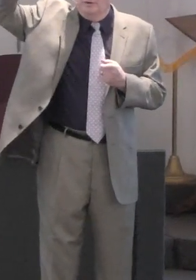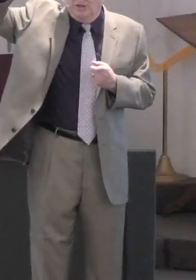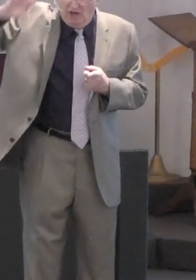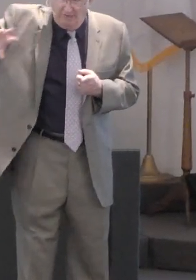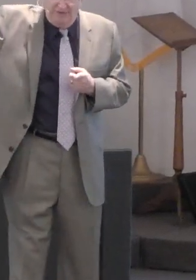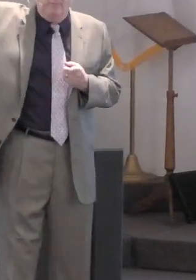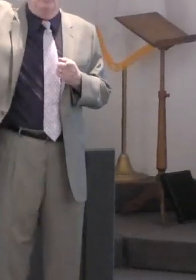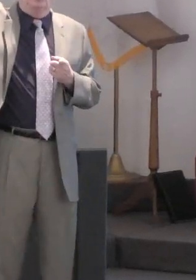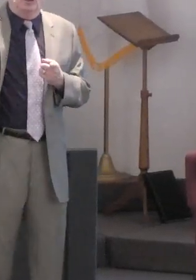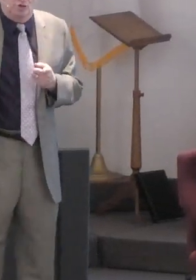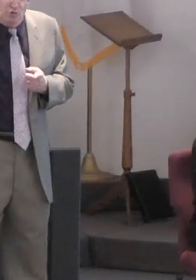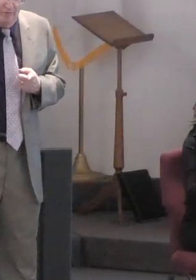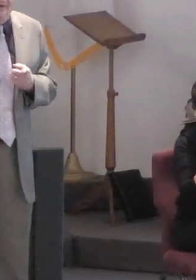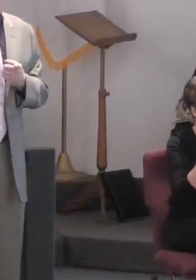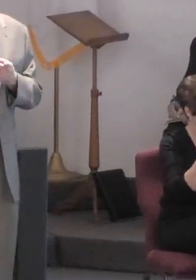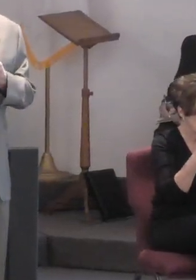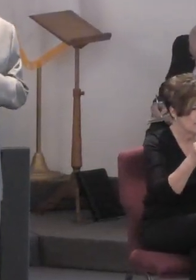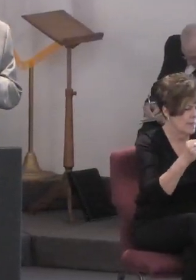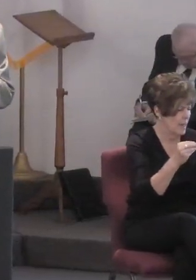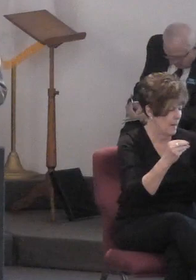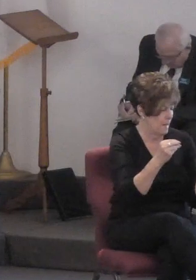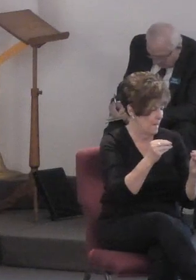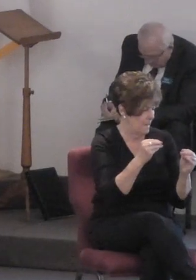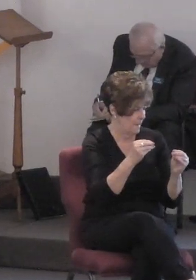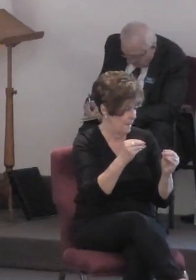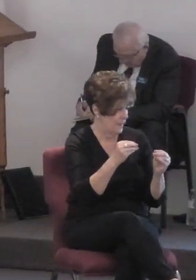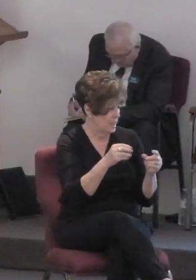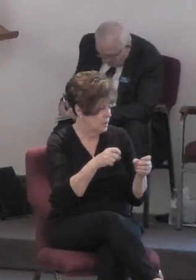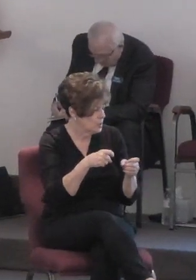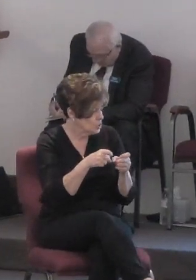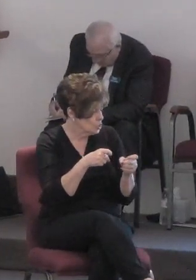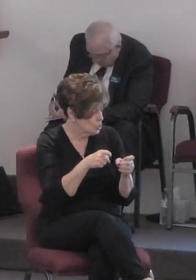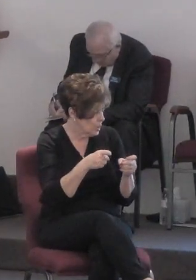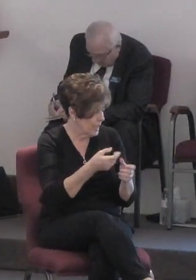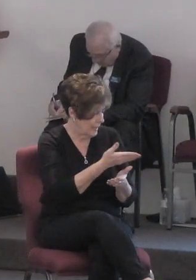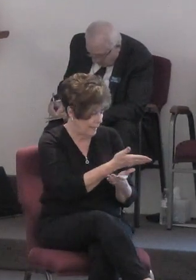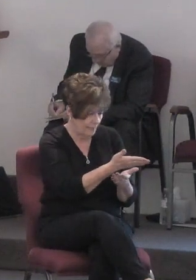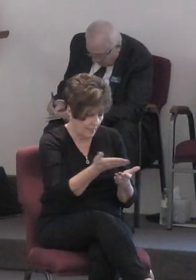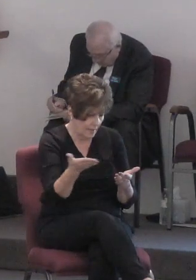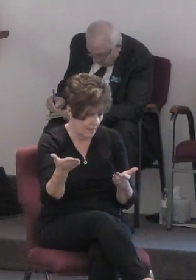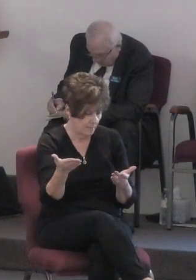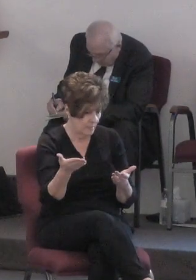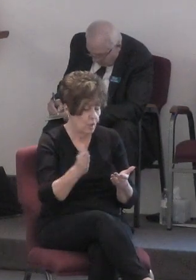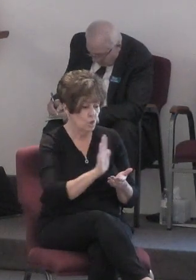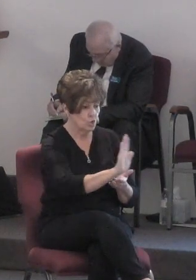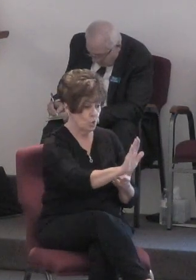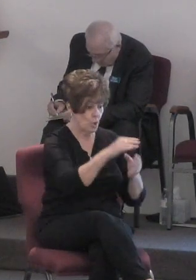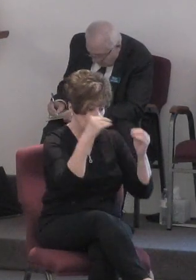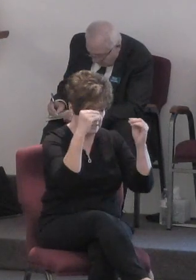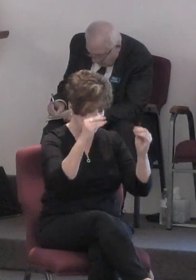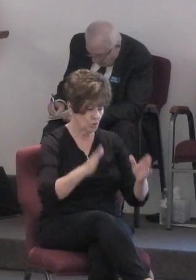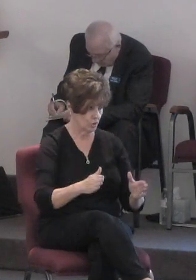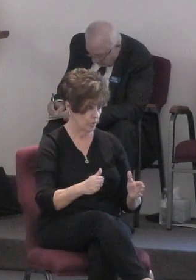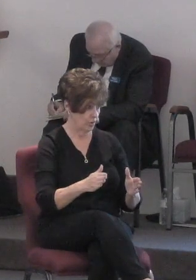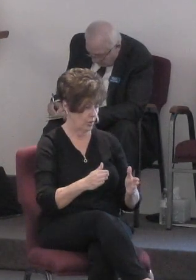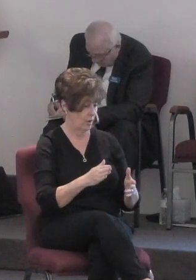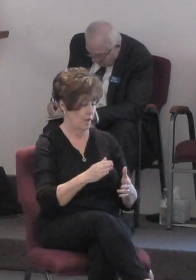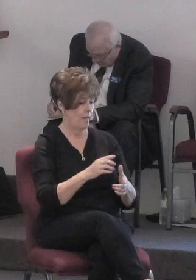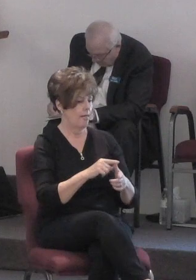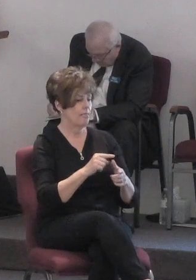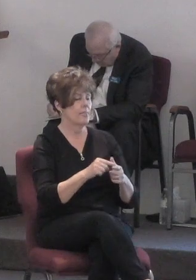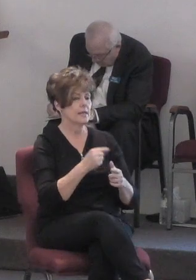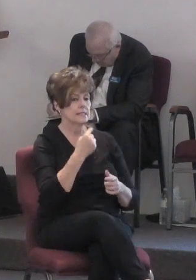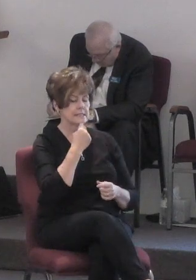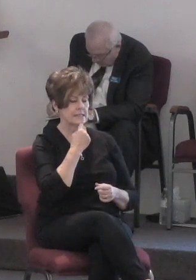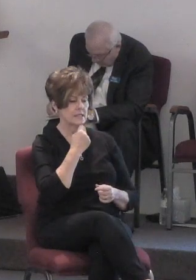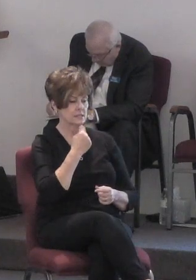who taught them, who schooled them, who was training them. He says, I am your teacher. But then he says,